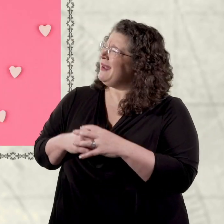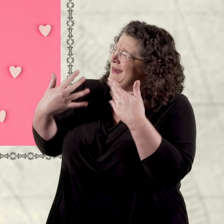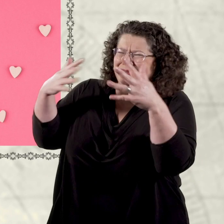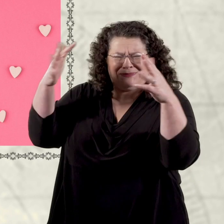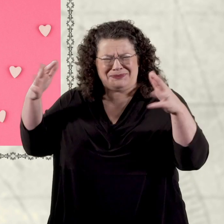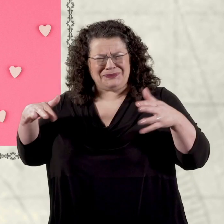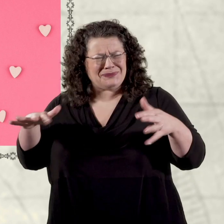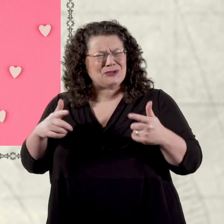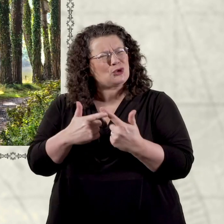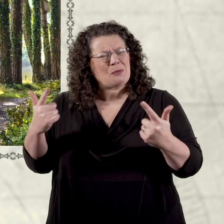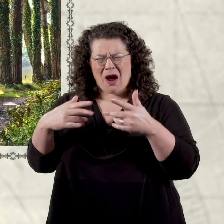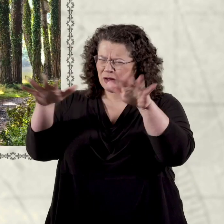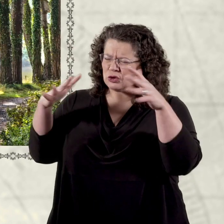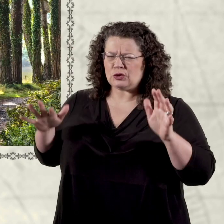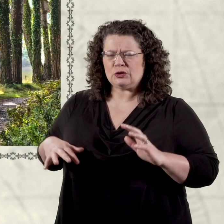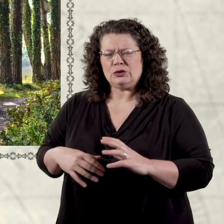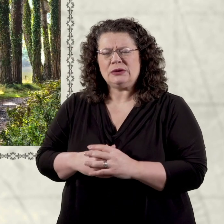Okay, not that much.